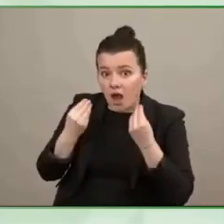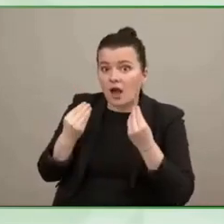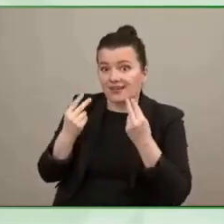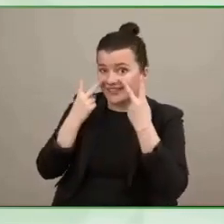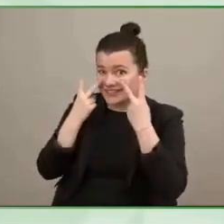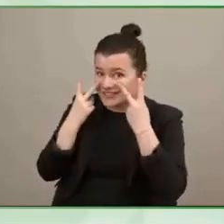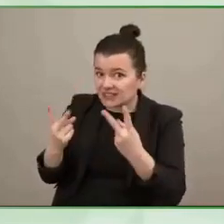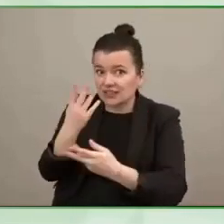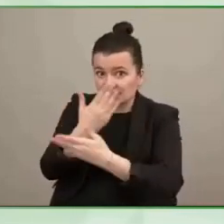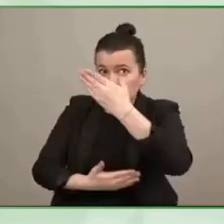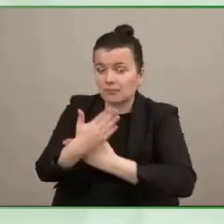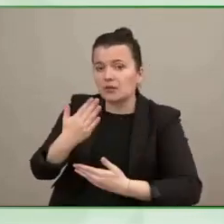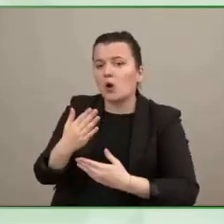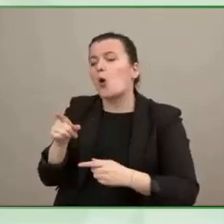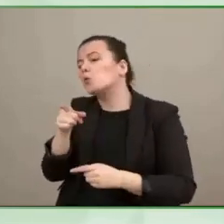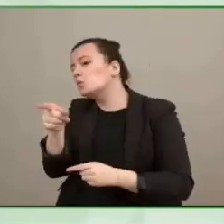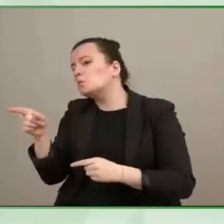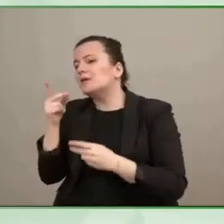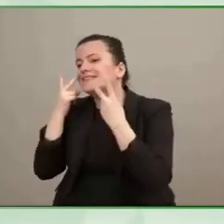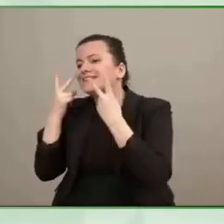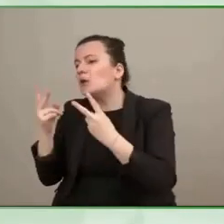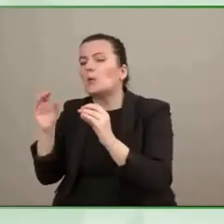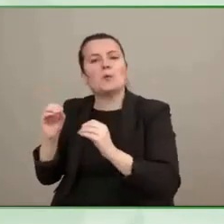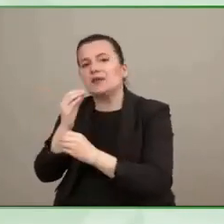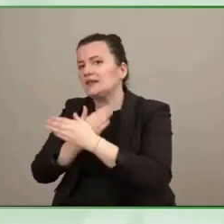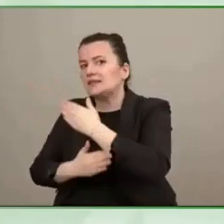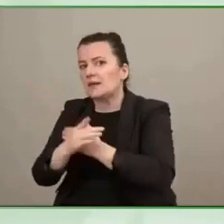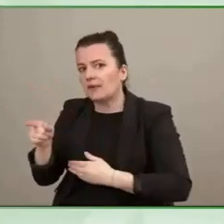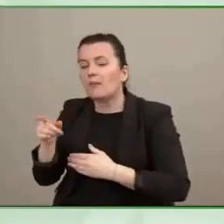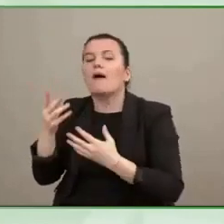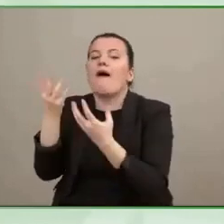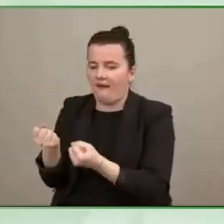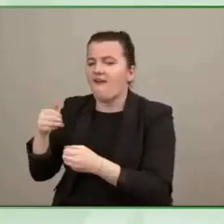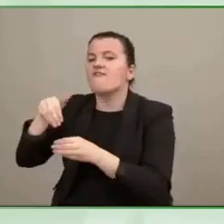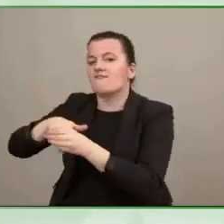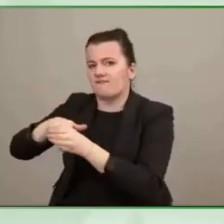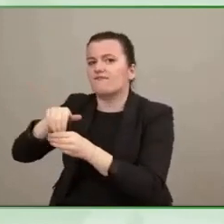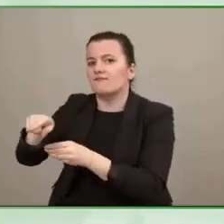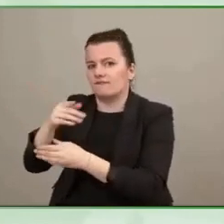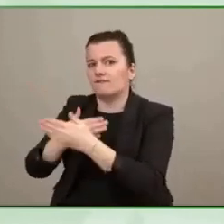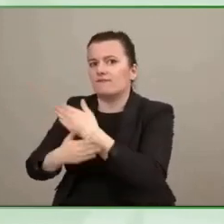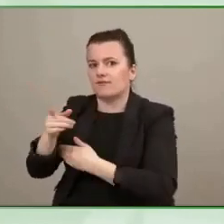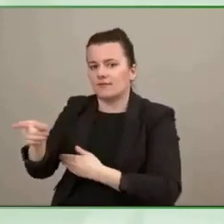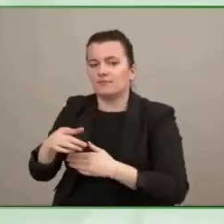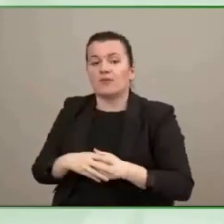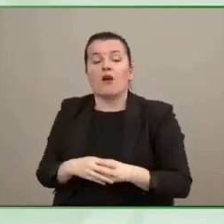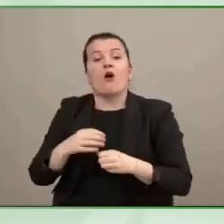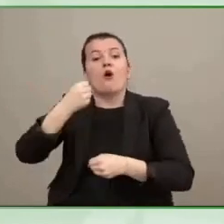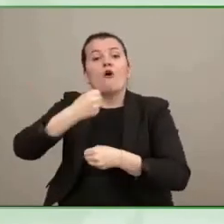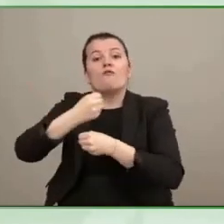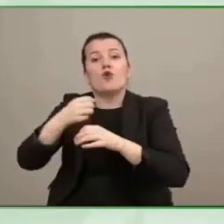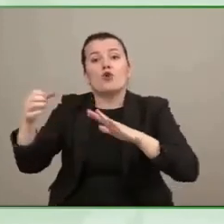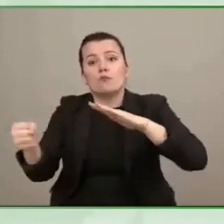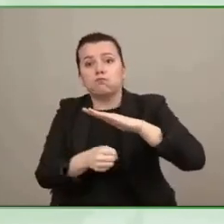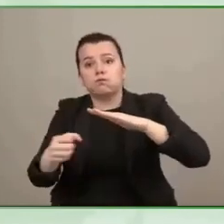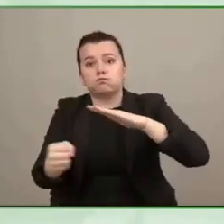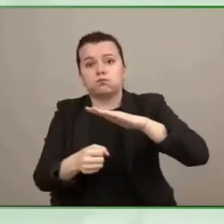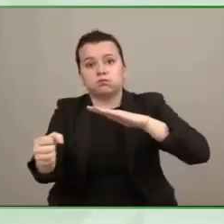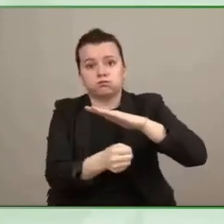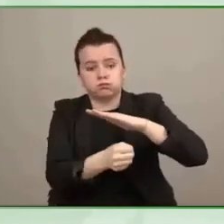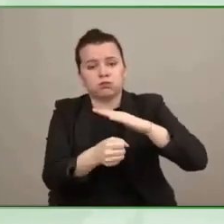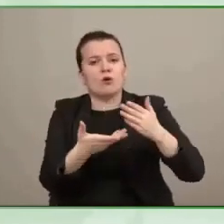employed, not employed in their public or private sectors. They most don't have